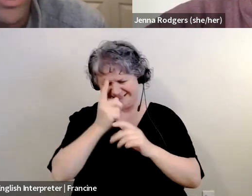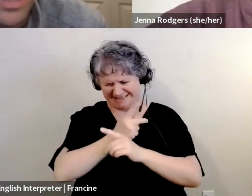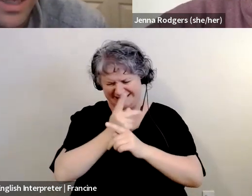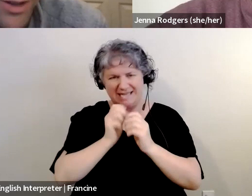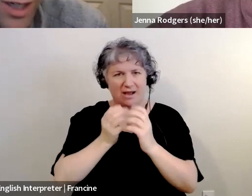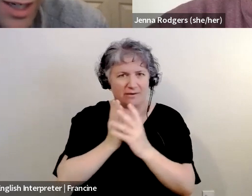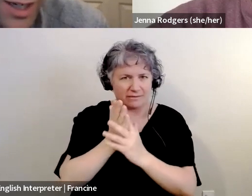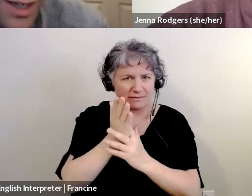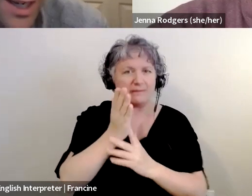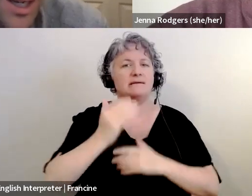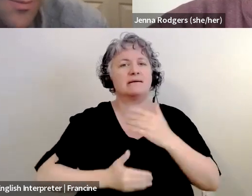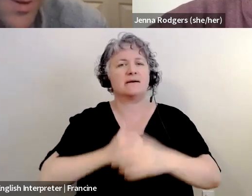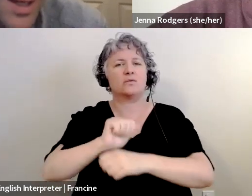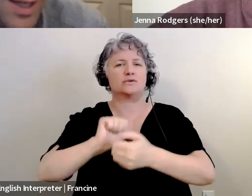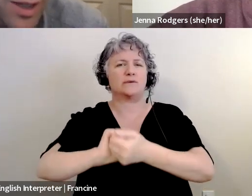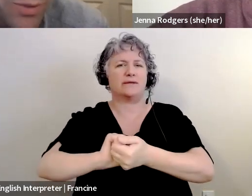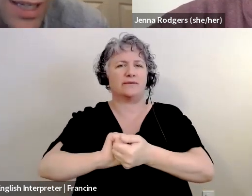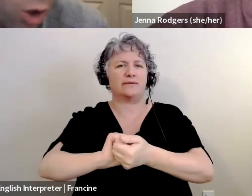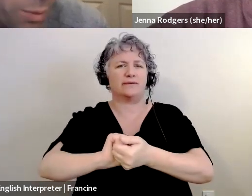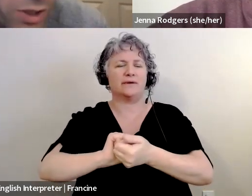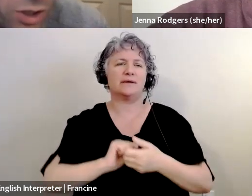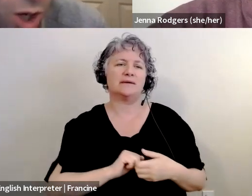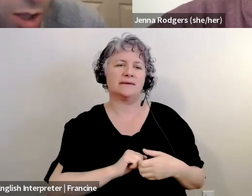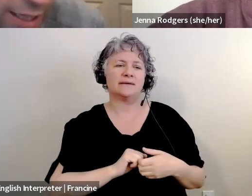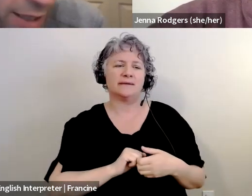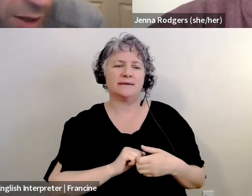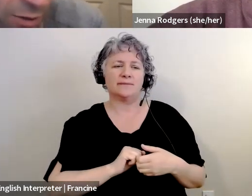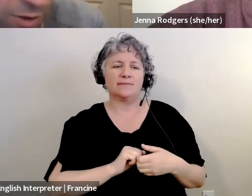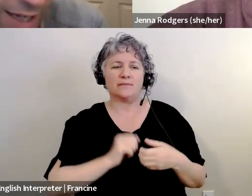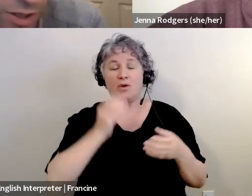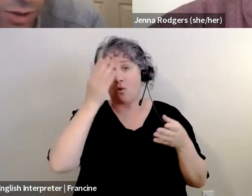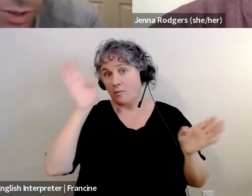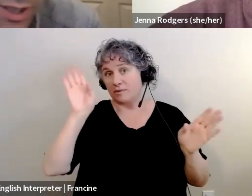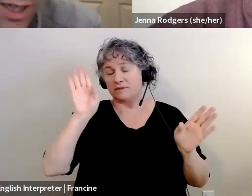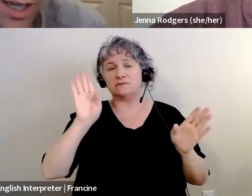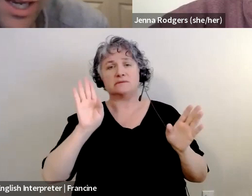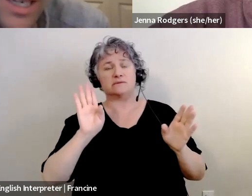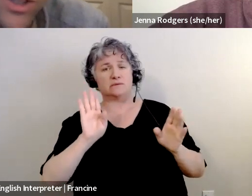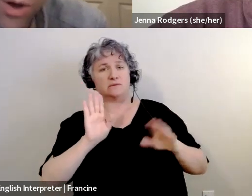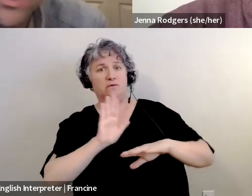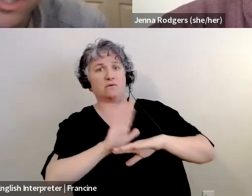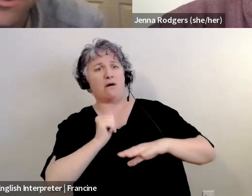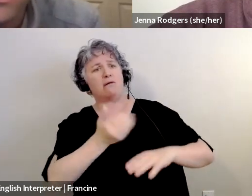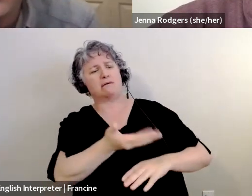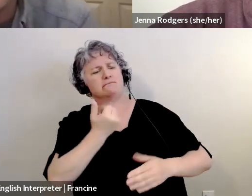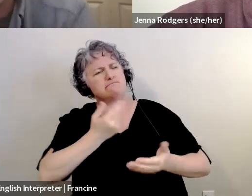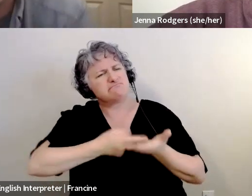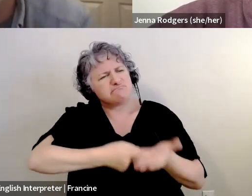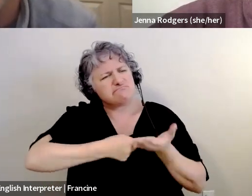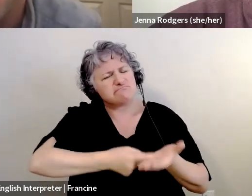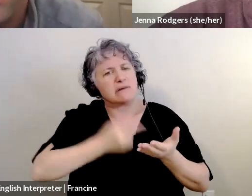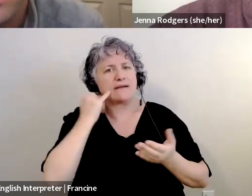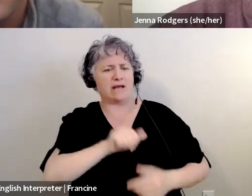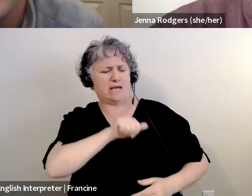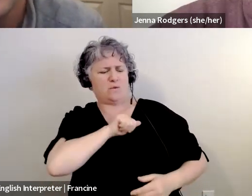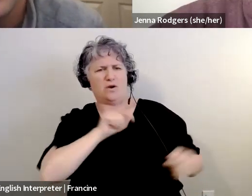and work together. Being open to calling in harmful attitudes and your own self-reflection. So this is